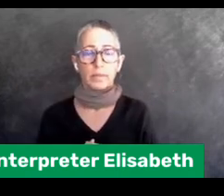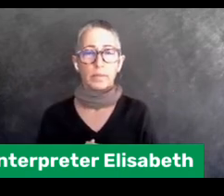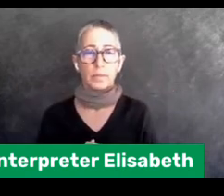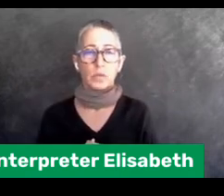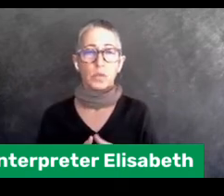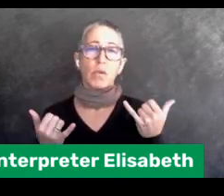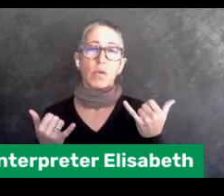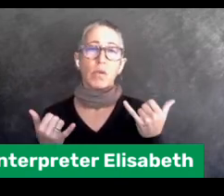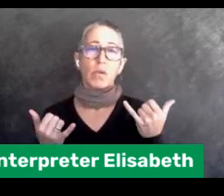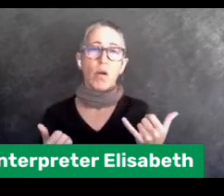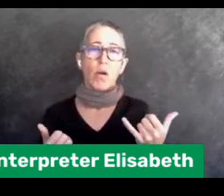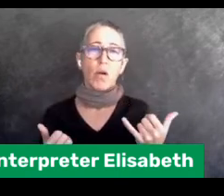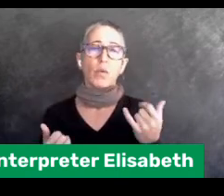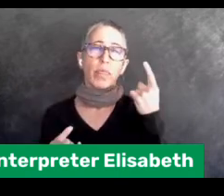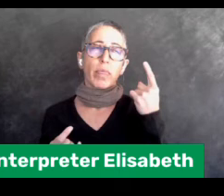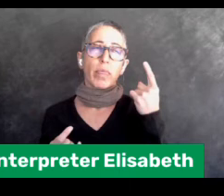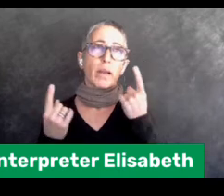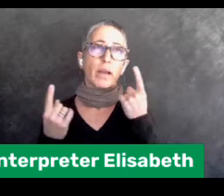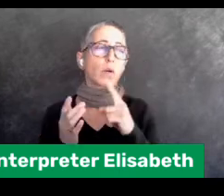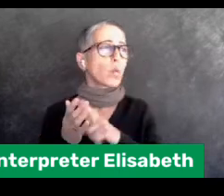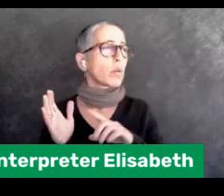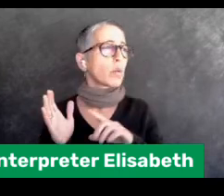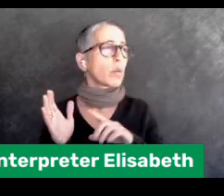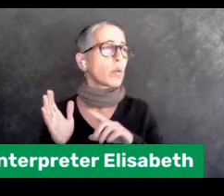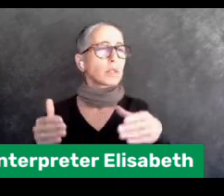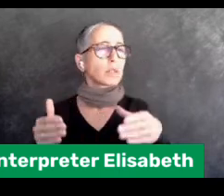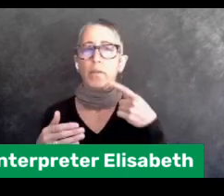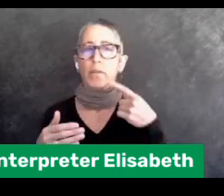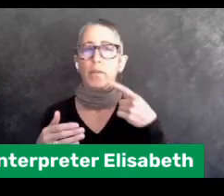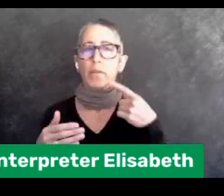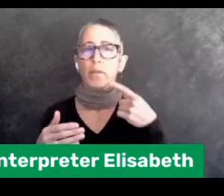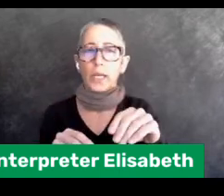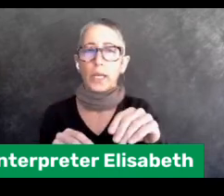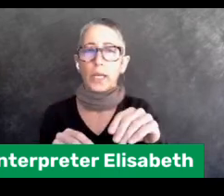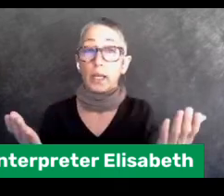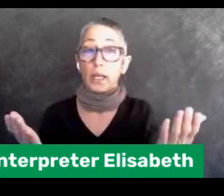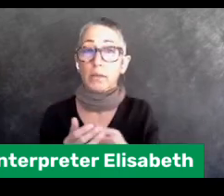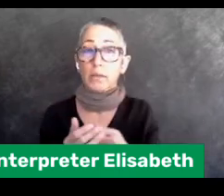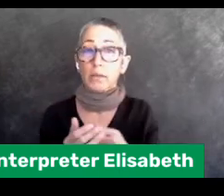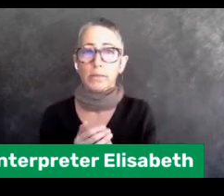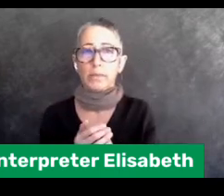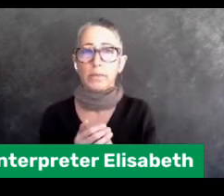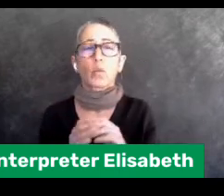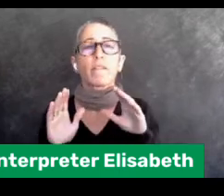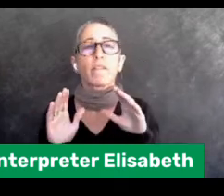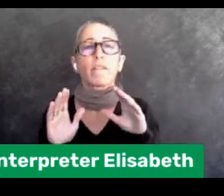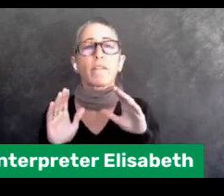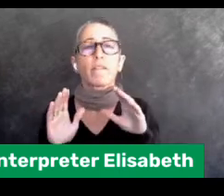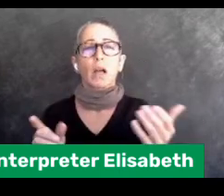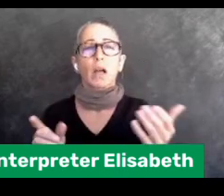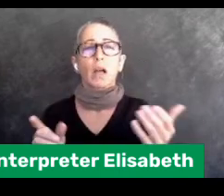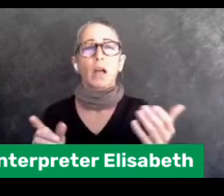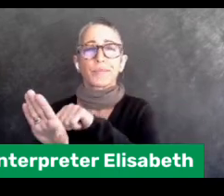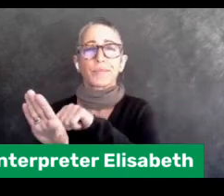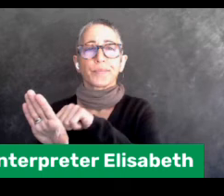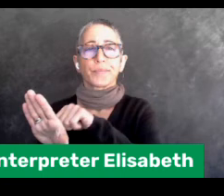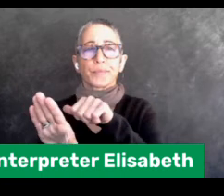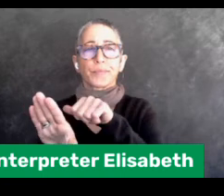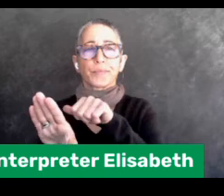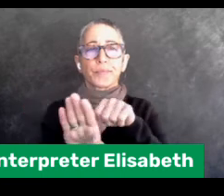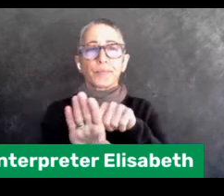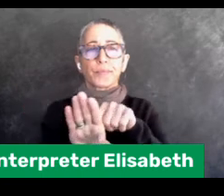to marketing. And one of the biggest things, like I said, is just word of mouth, knocking on doors, having these